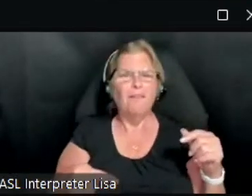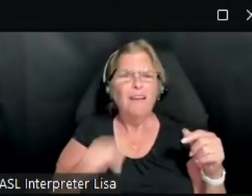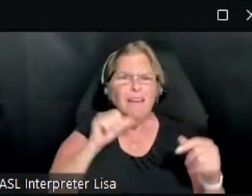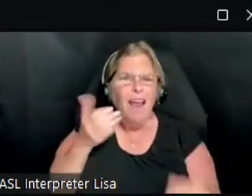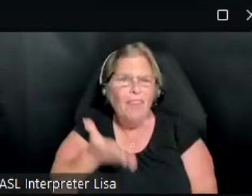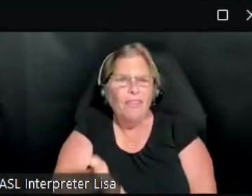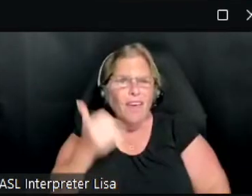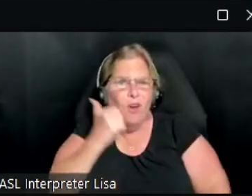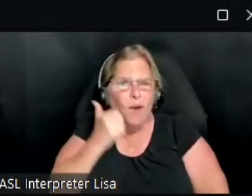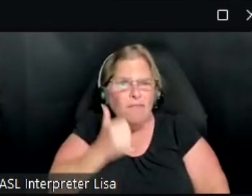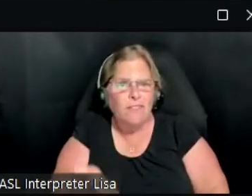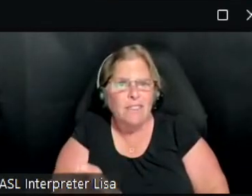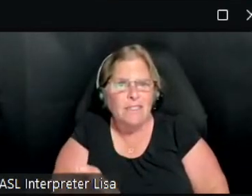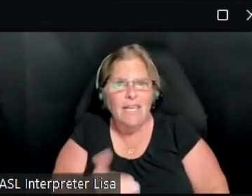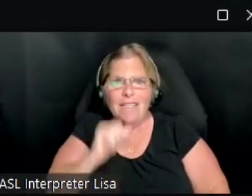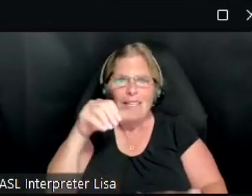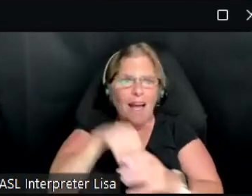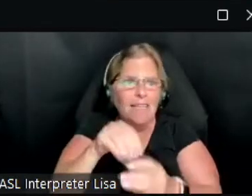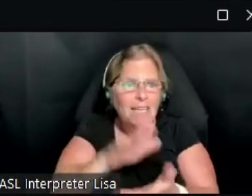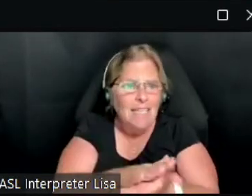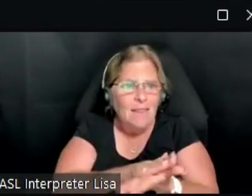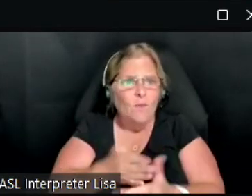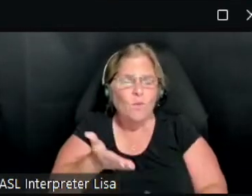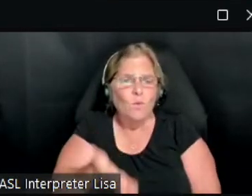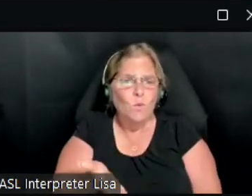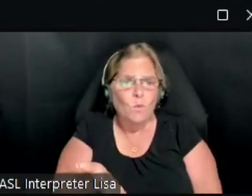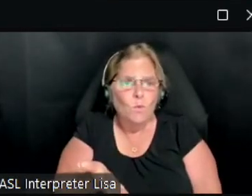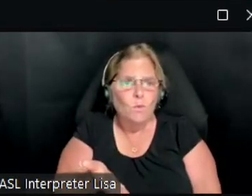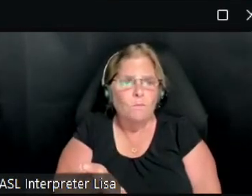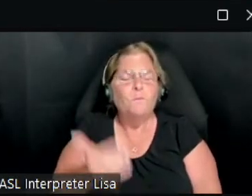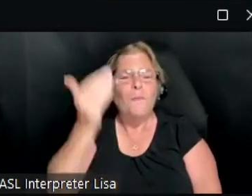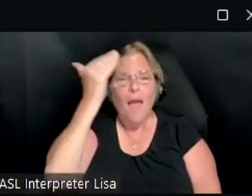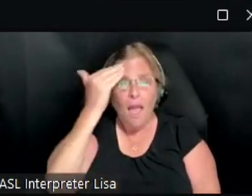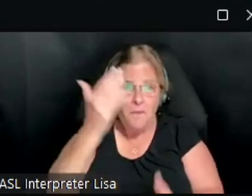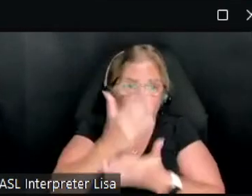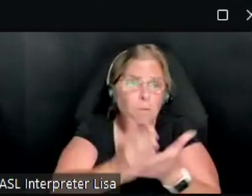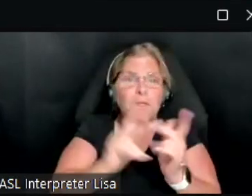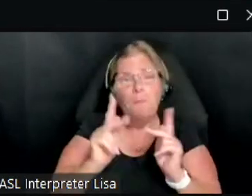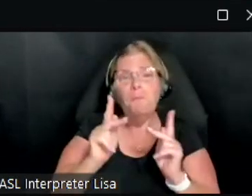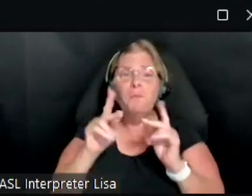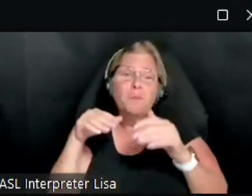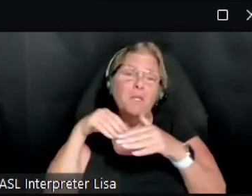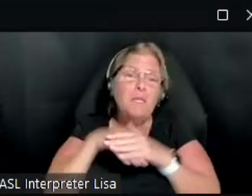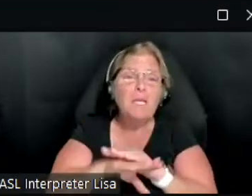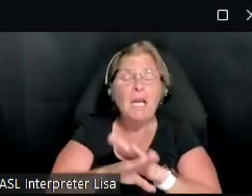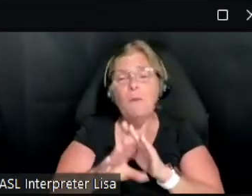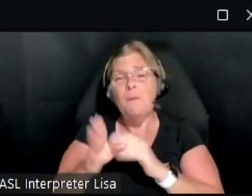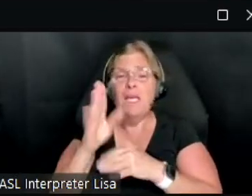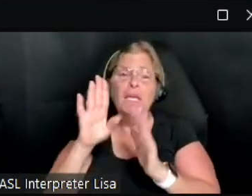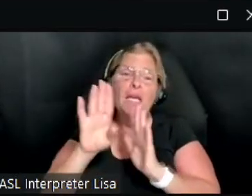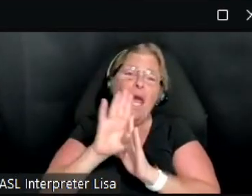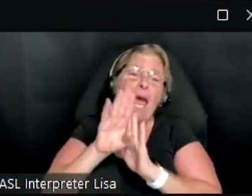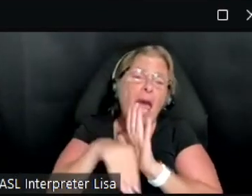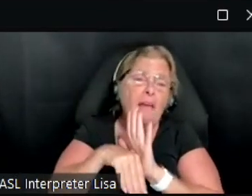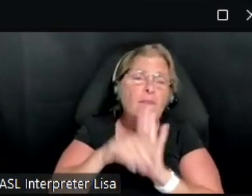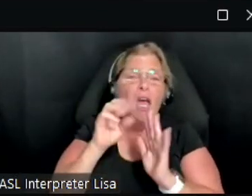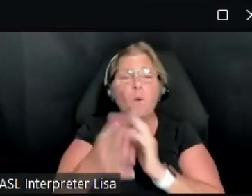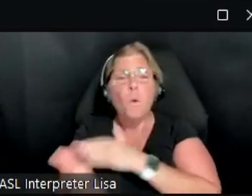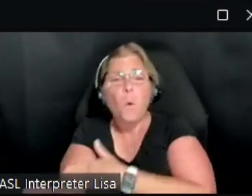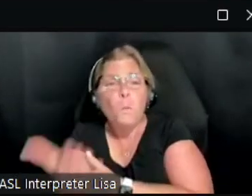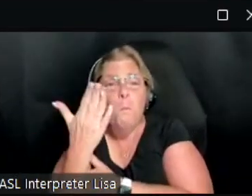classrooms, in the schools. And I know some people come in and they do their little half-hour, half-day thing, but that's not the same as day in, day